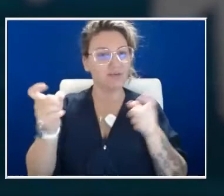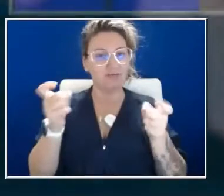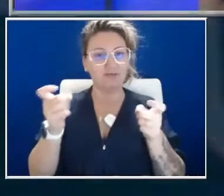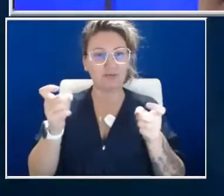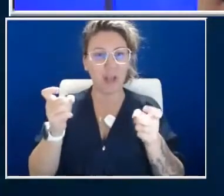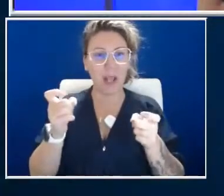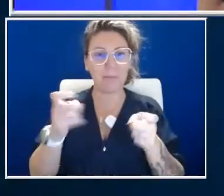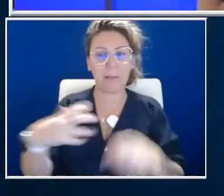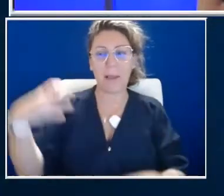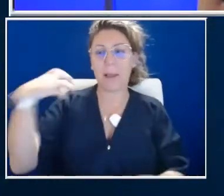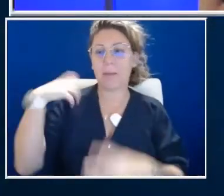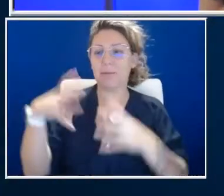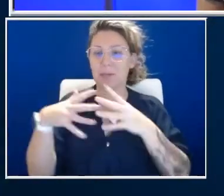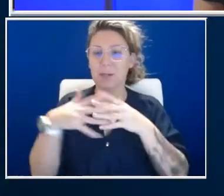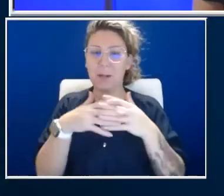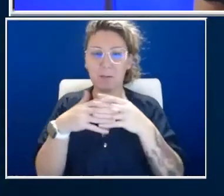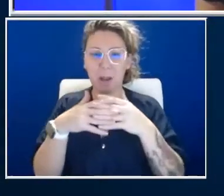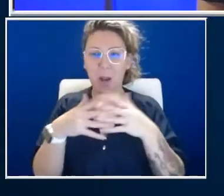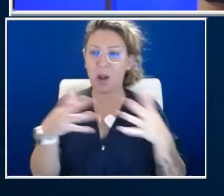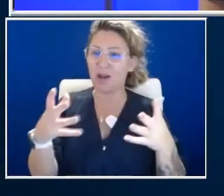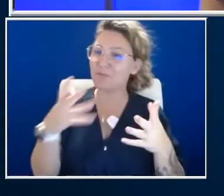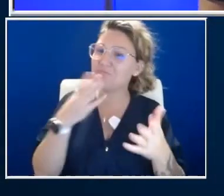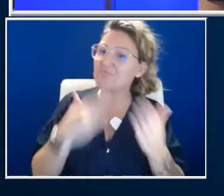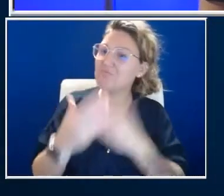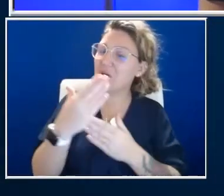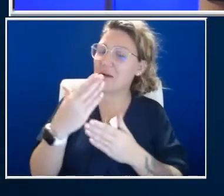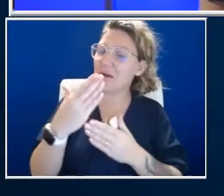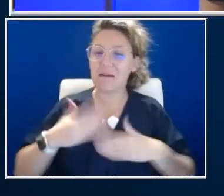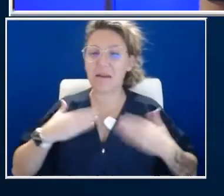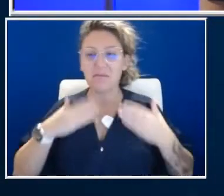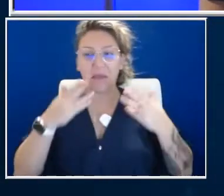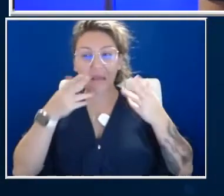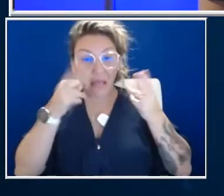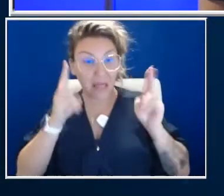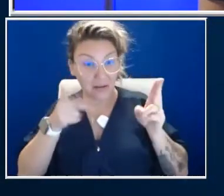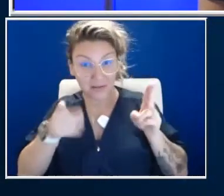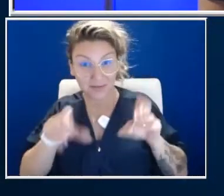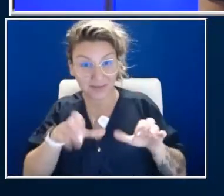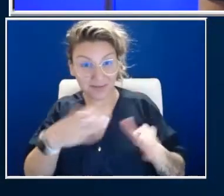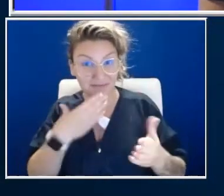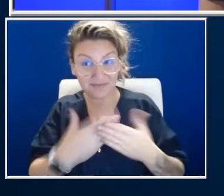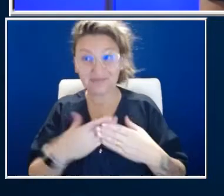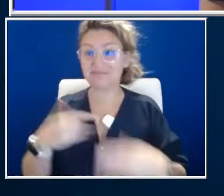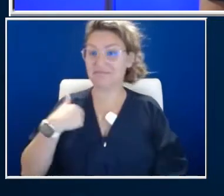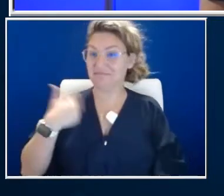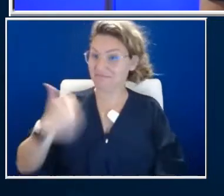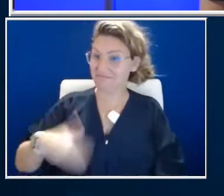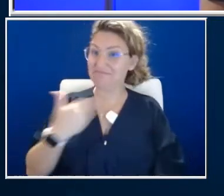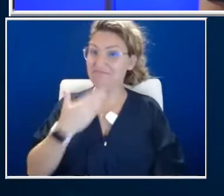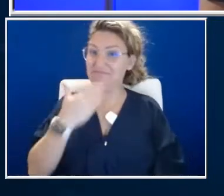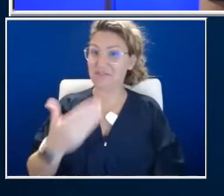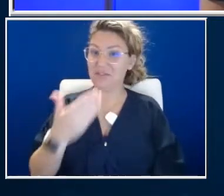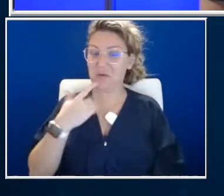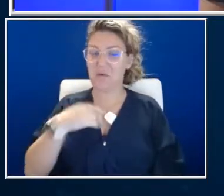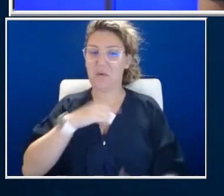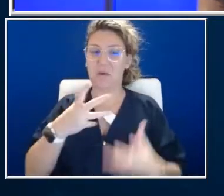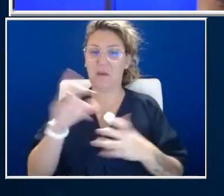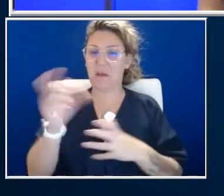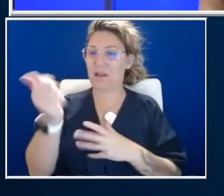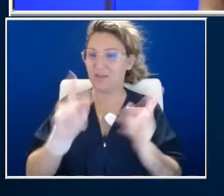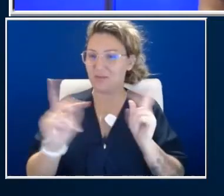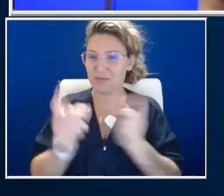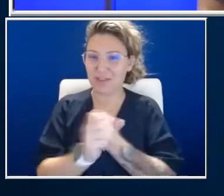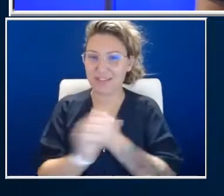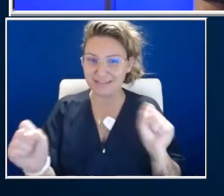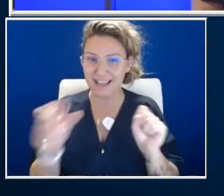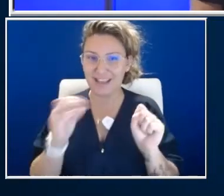headlines today. Yeah. Good morning. Happy Halloween. How are you? I'm good. How are you doing over there? I'm good. We want other people to be safe, so Yes. hopefully we are spreading